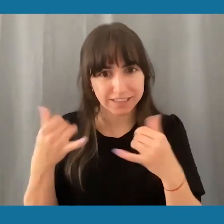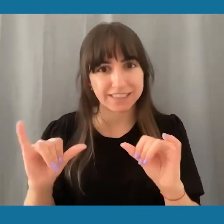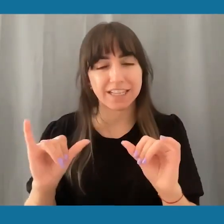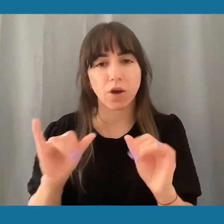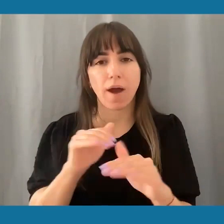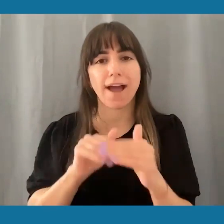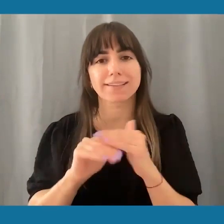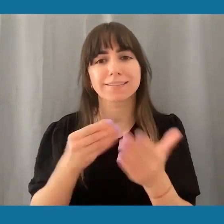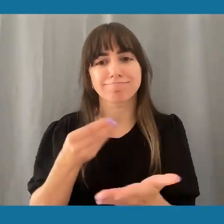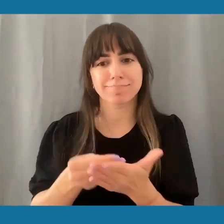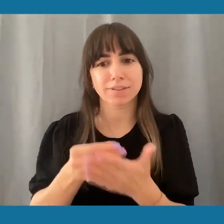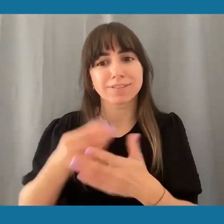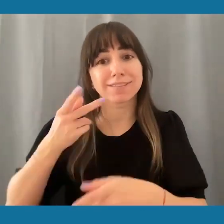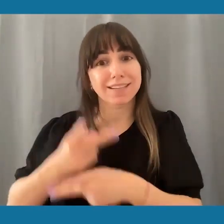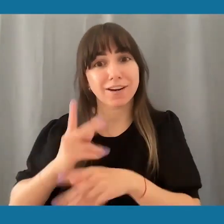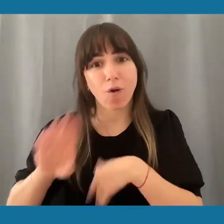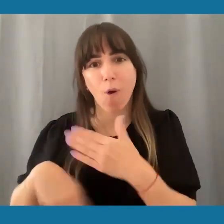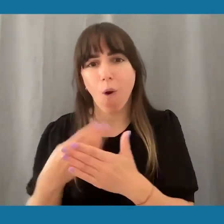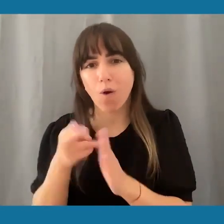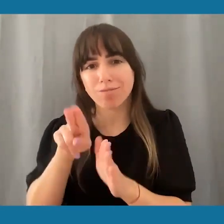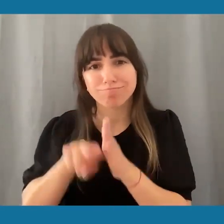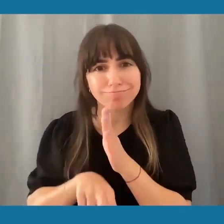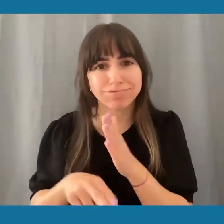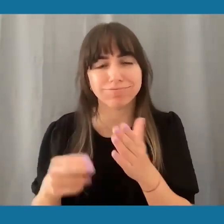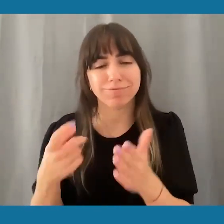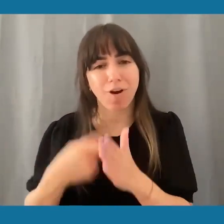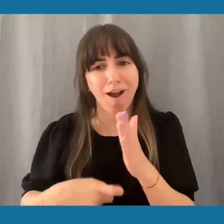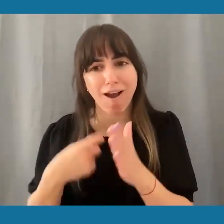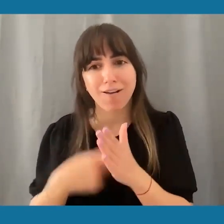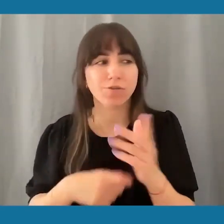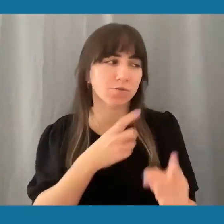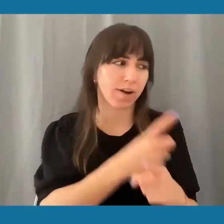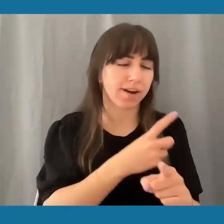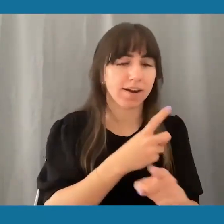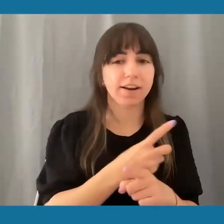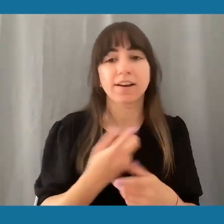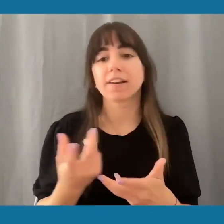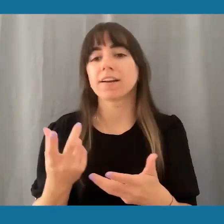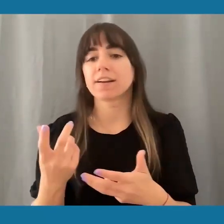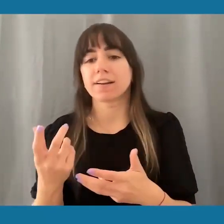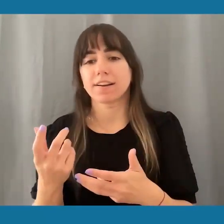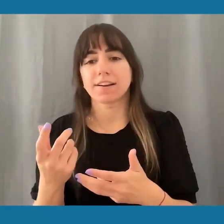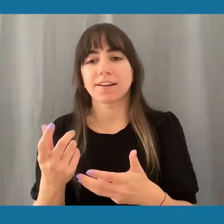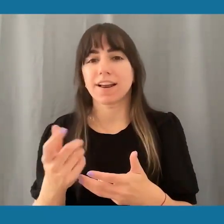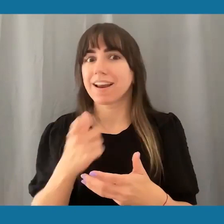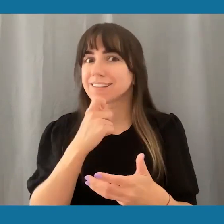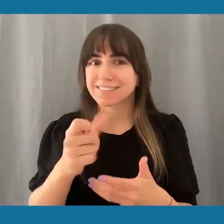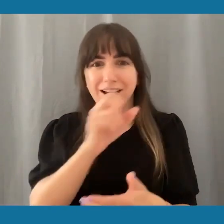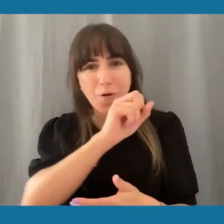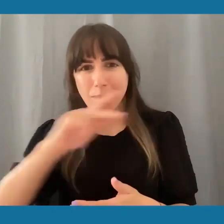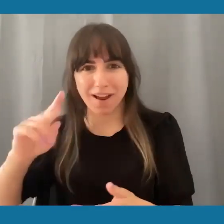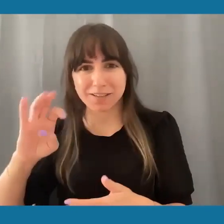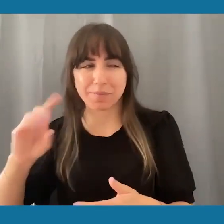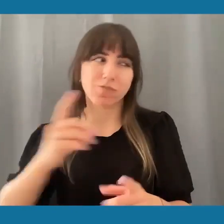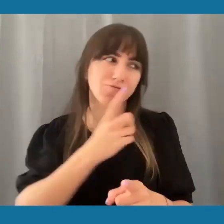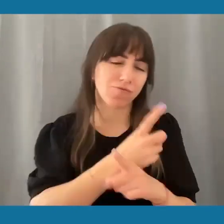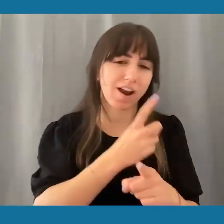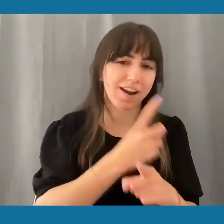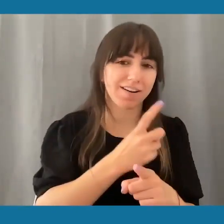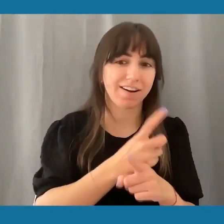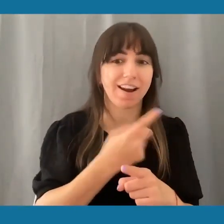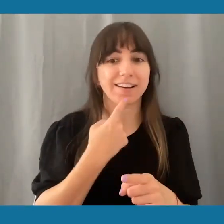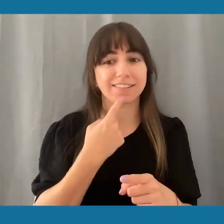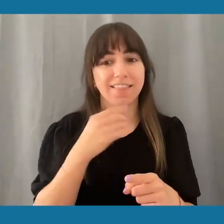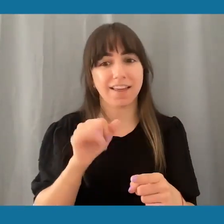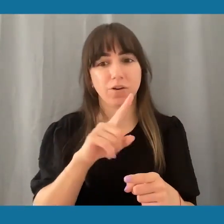take care of the funeral expenses. And it doesn't go back to Medicaid. Yeah. And I see that question just came in, is